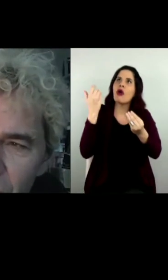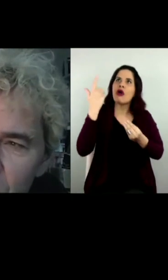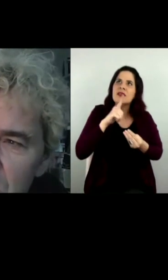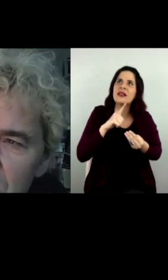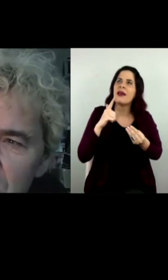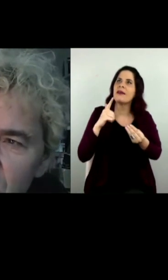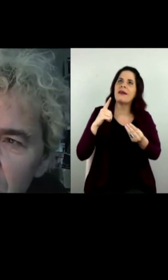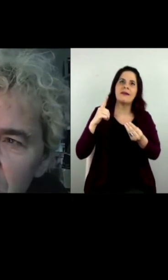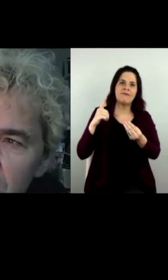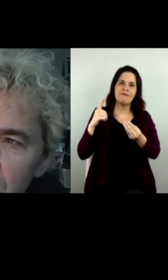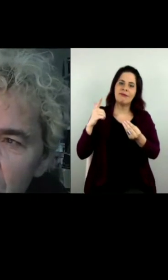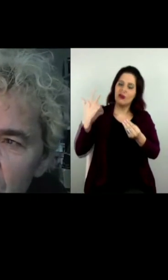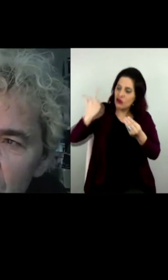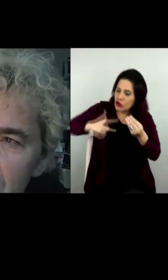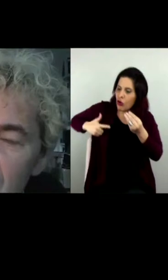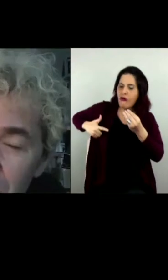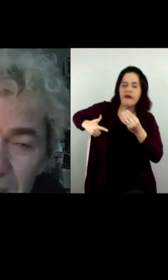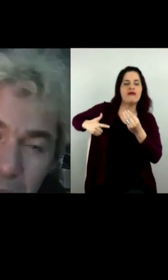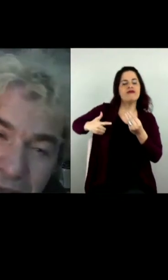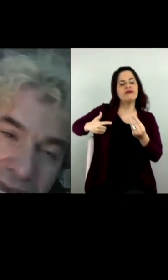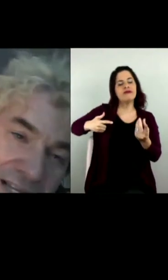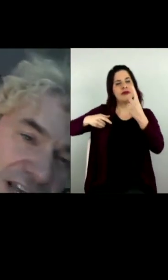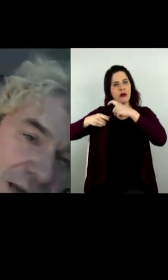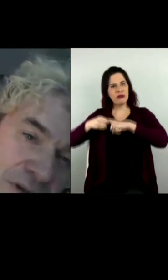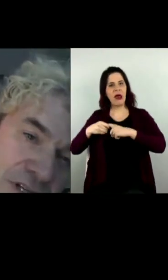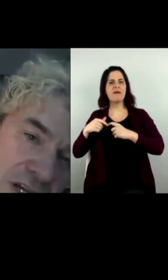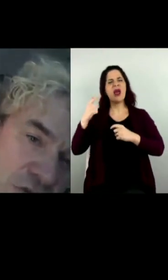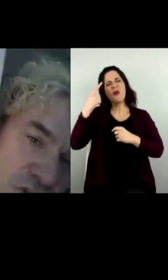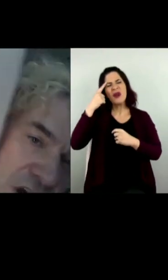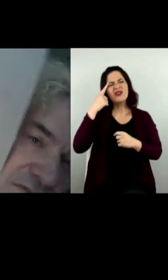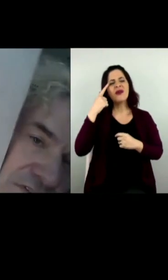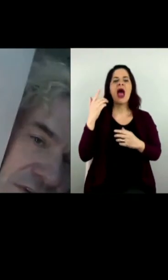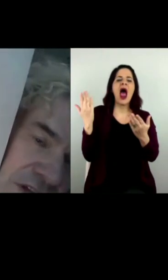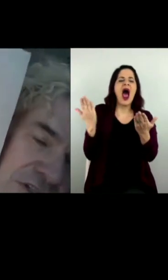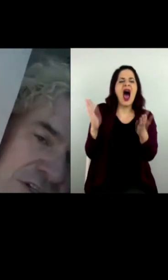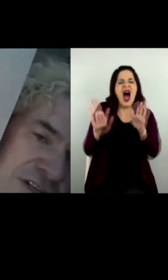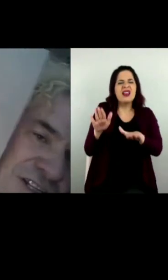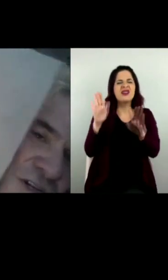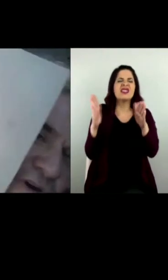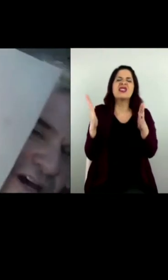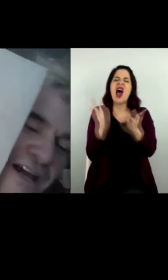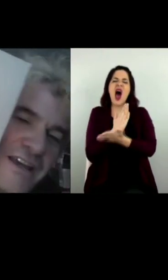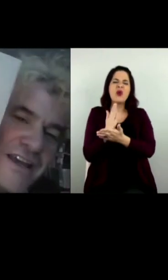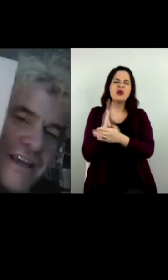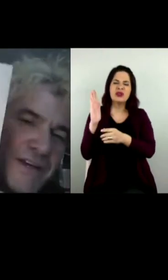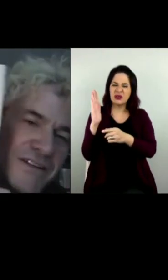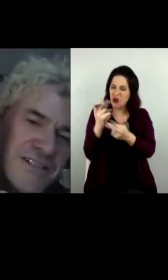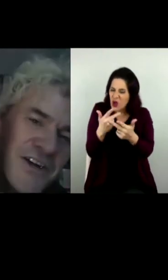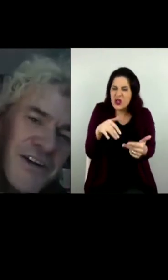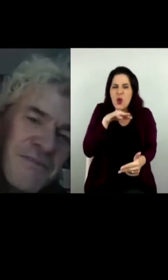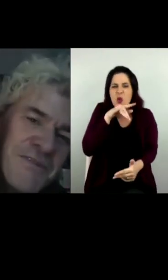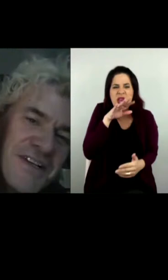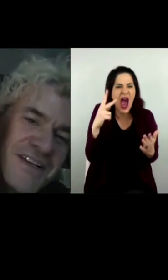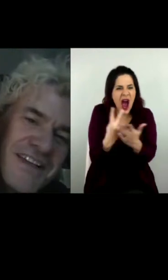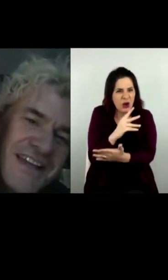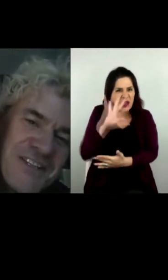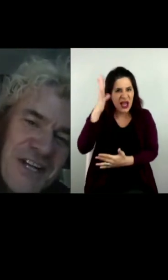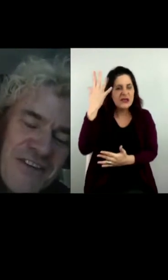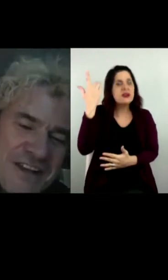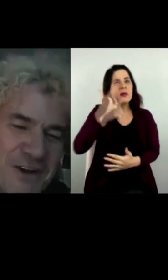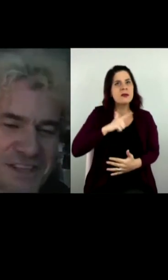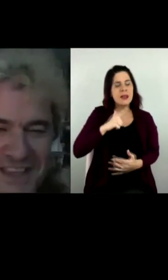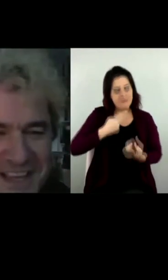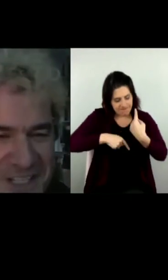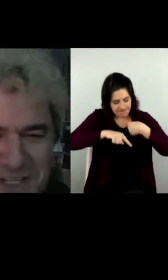my films in some way are about something bad has happened and you recover from it. So I emailed her,